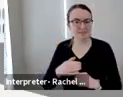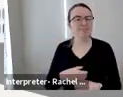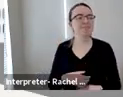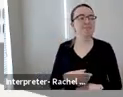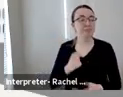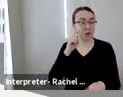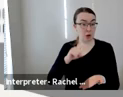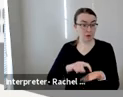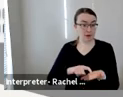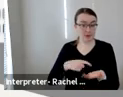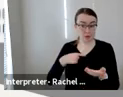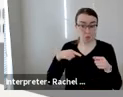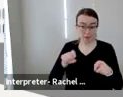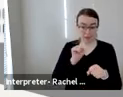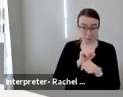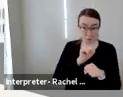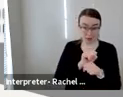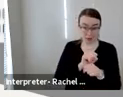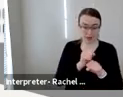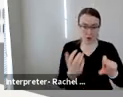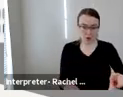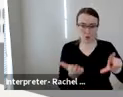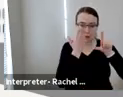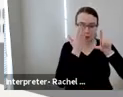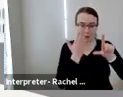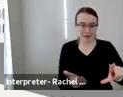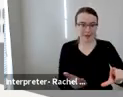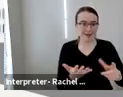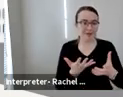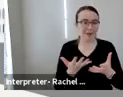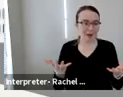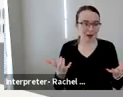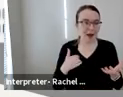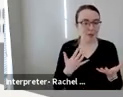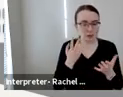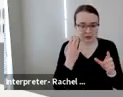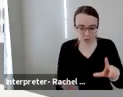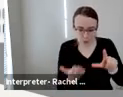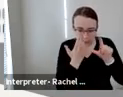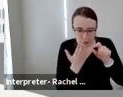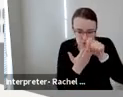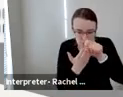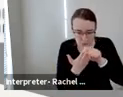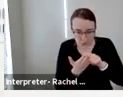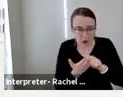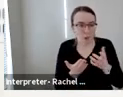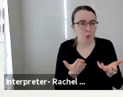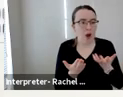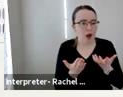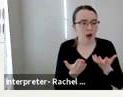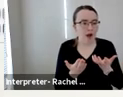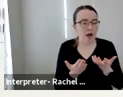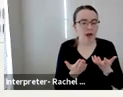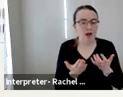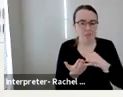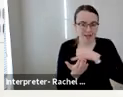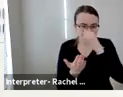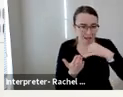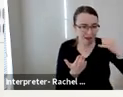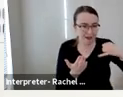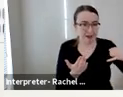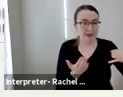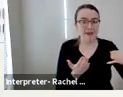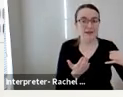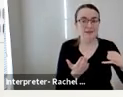Like, I want to see a close-up of my image that I want to do my lines, you know, with